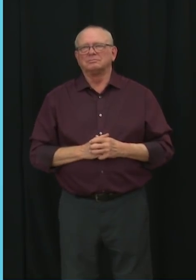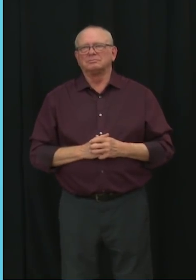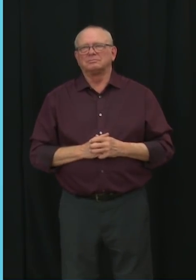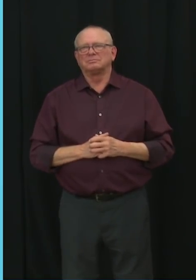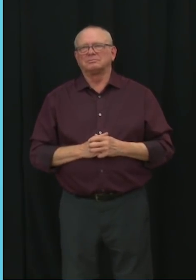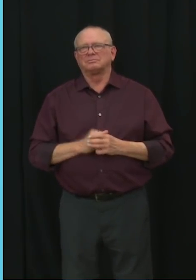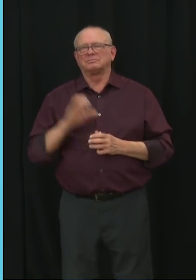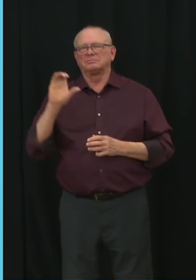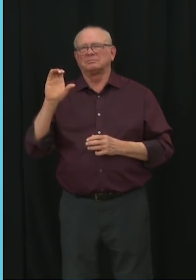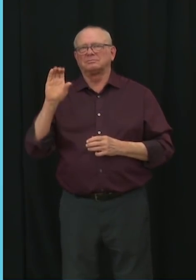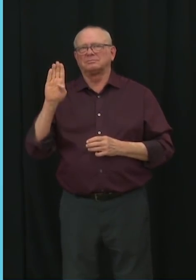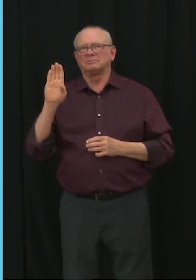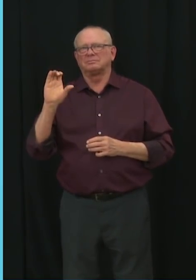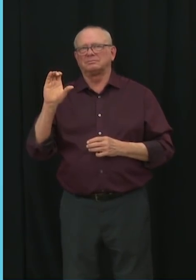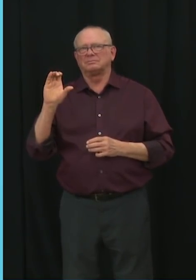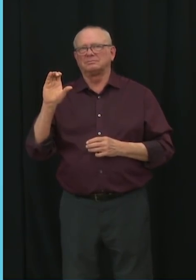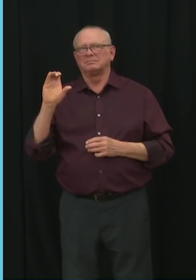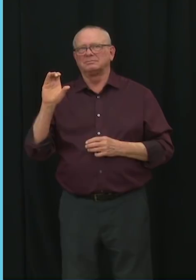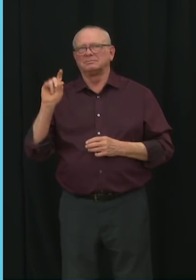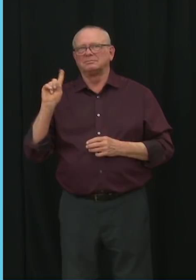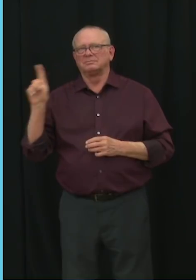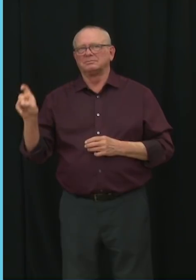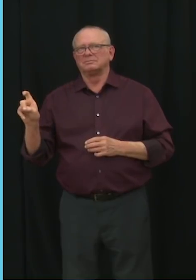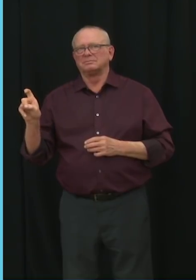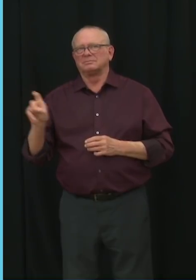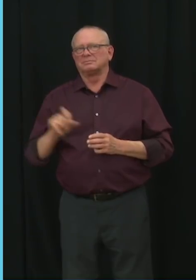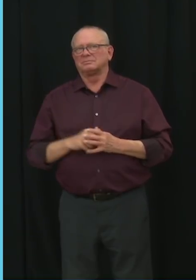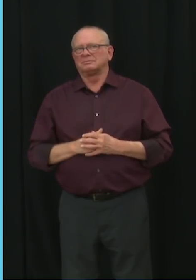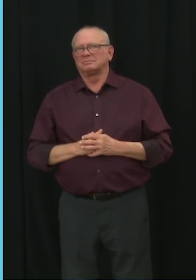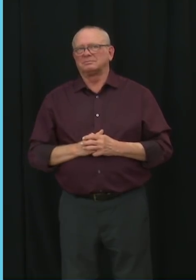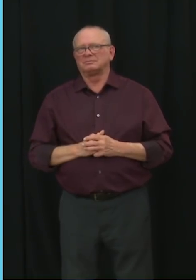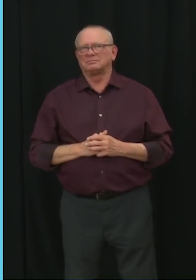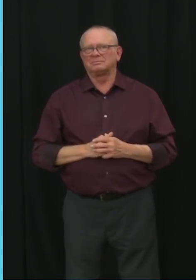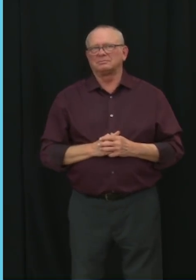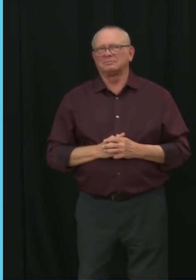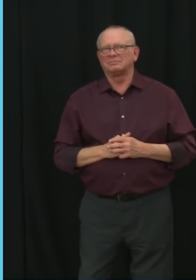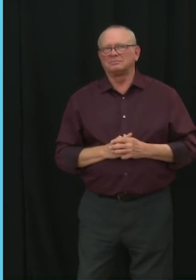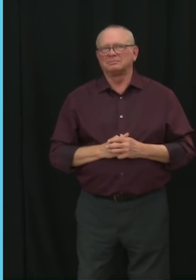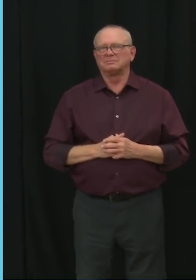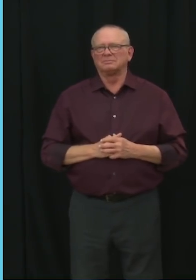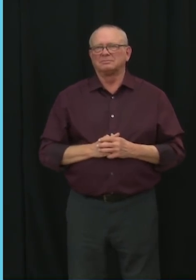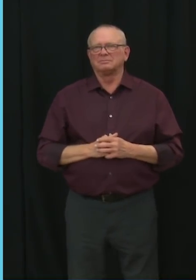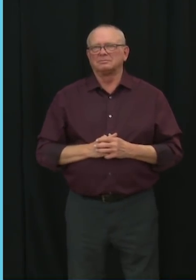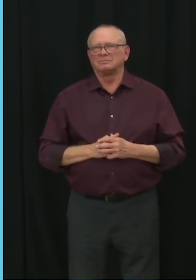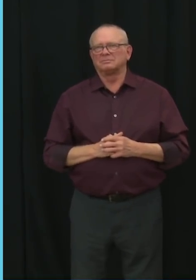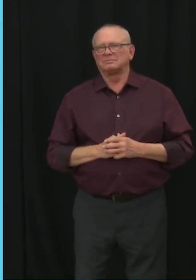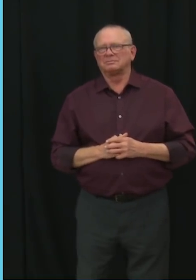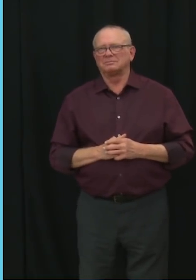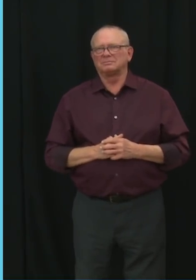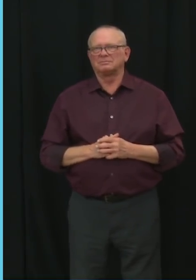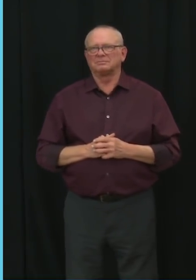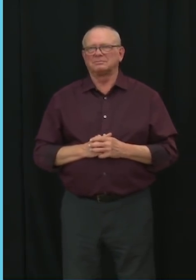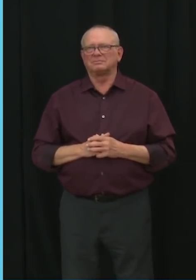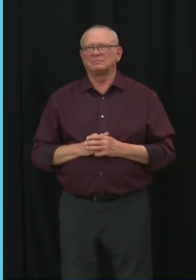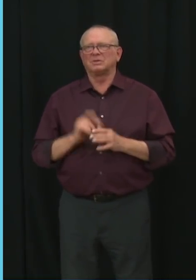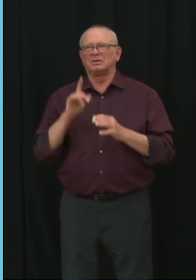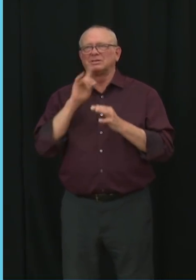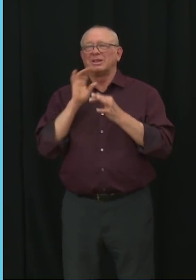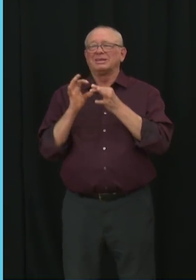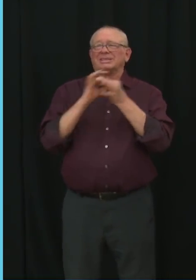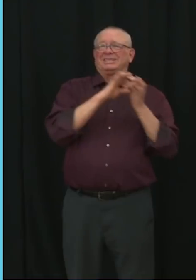CBC. Hi, thanks for taking my question. And this kind of dovetails off the question you just